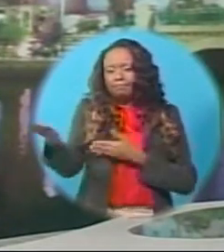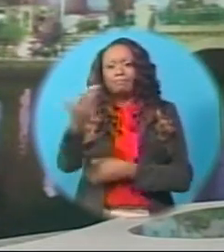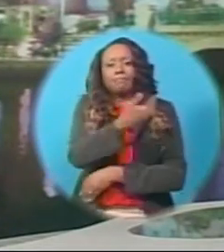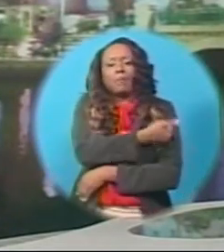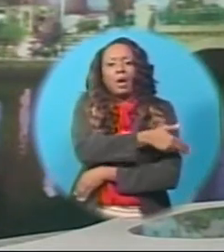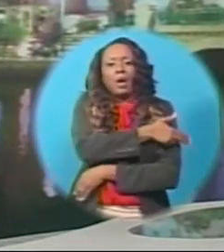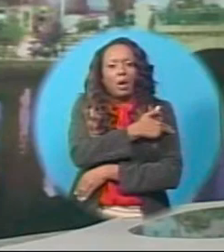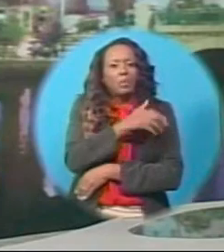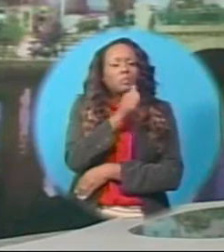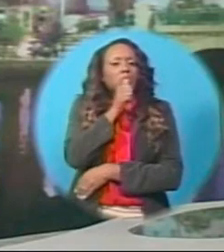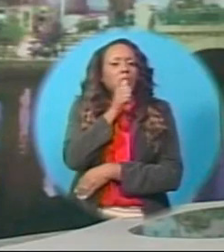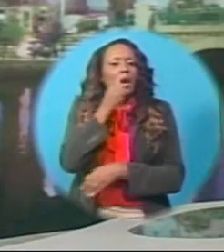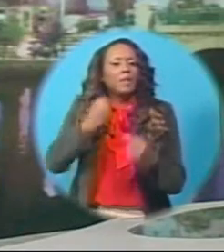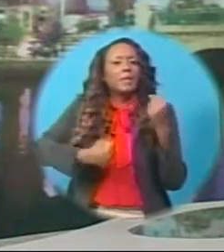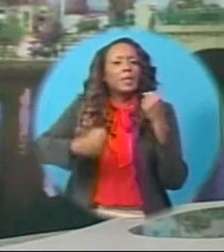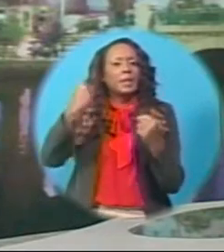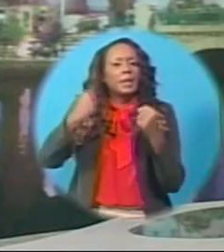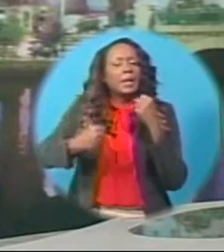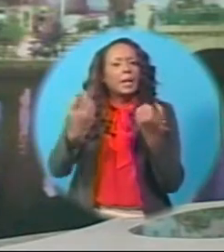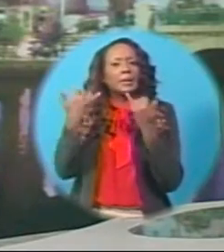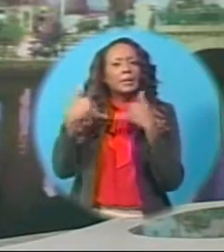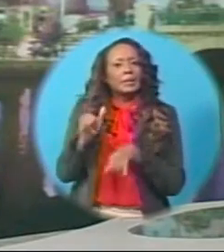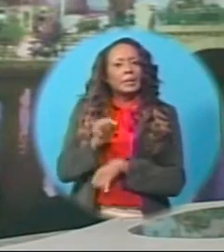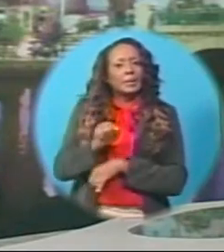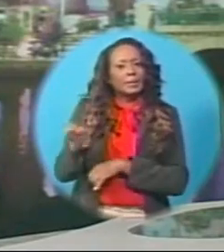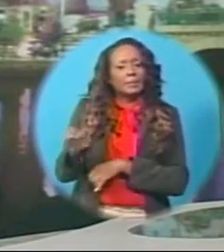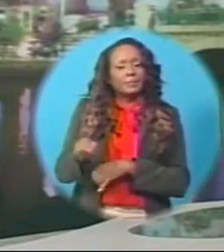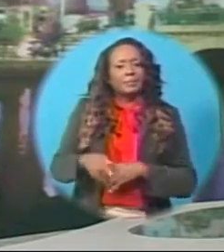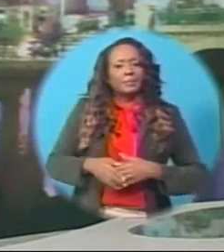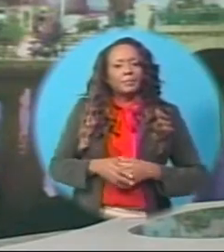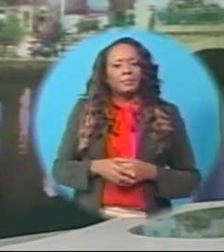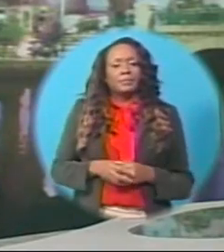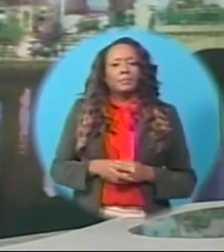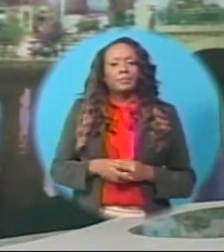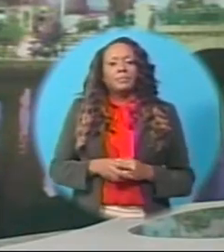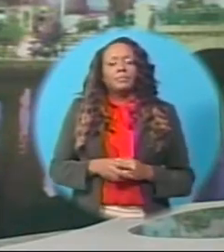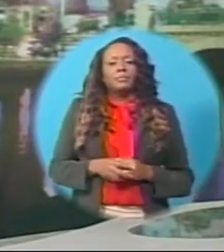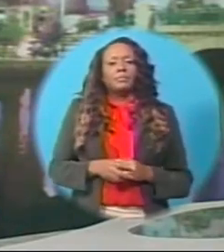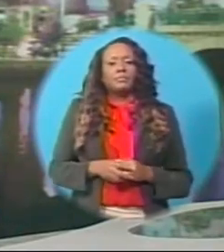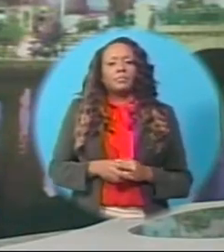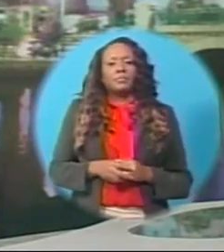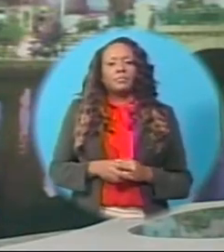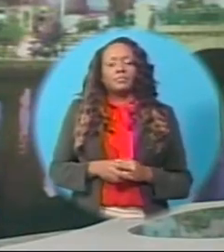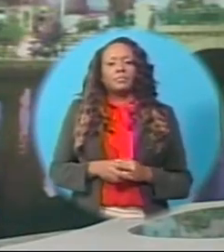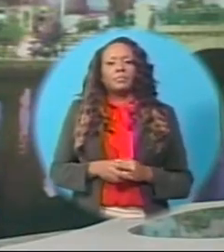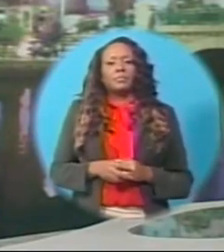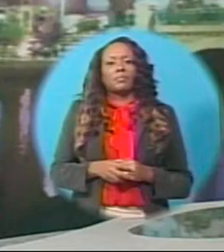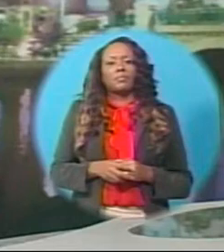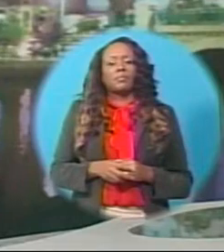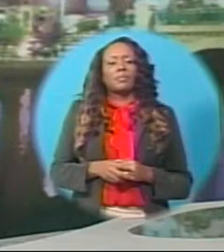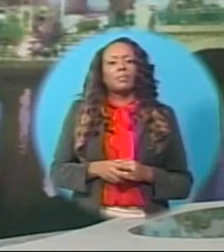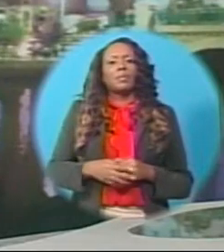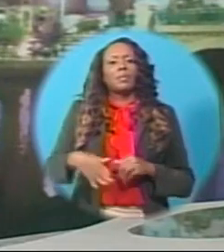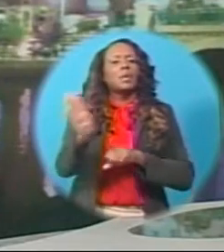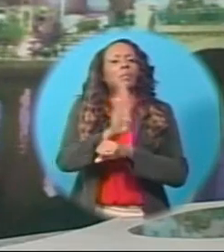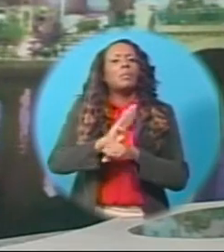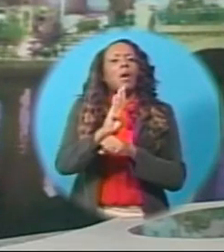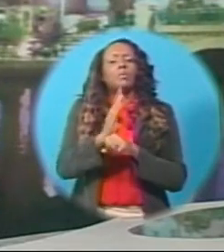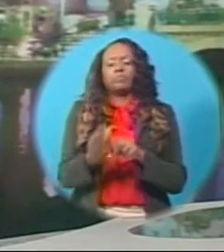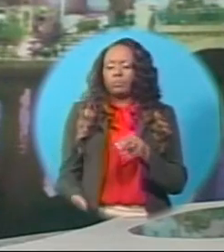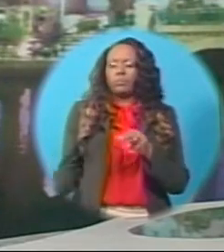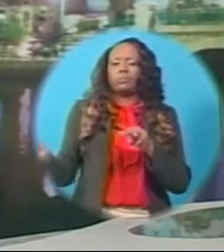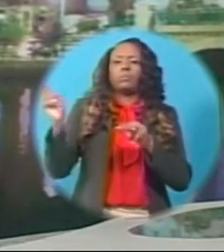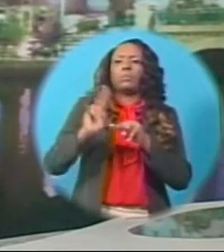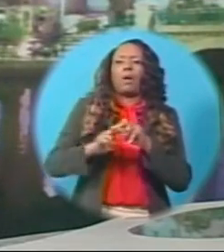by private motor car, where he is receiving medical attention. Barbados is reporting an increase in fires